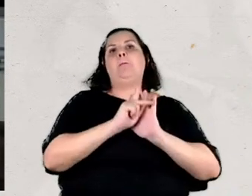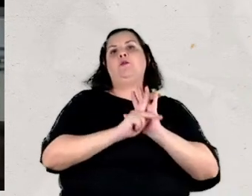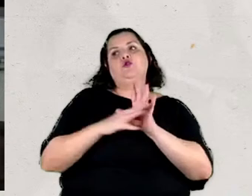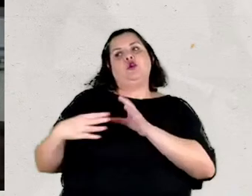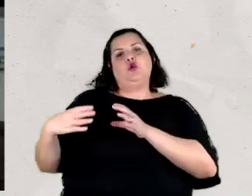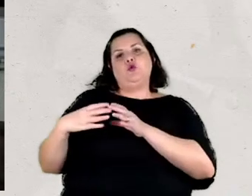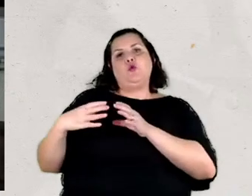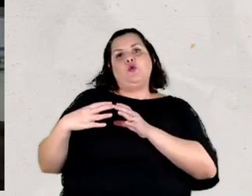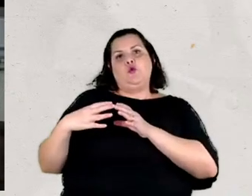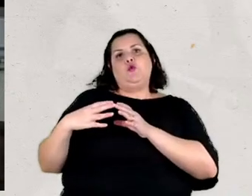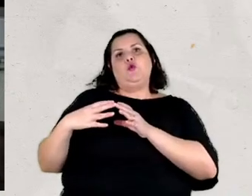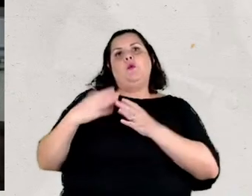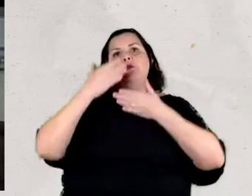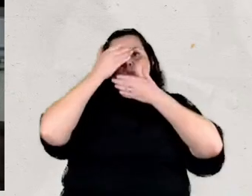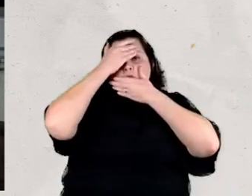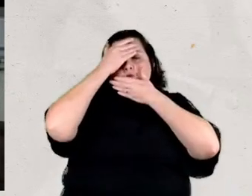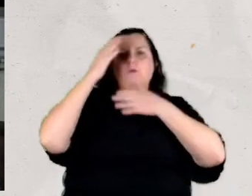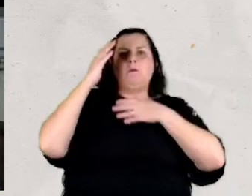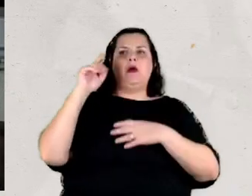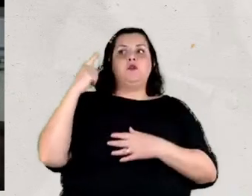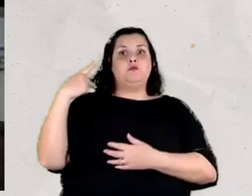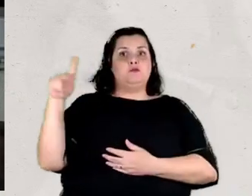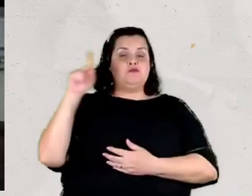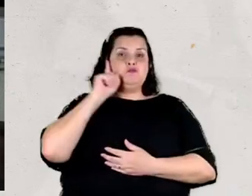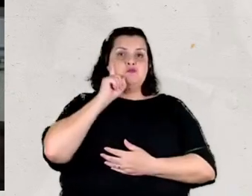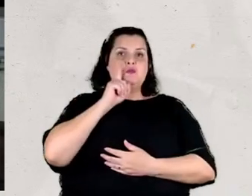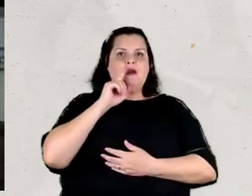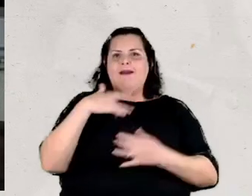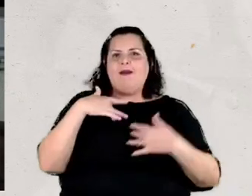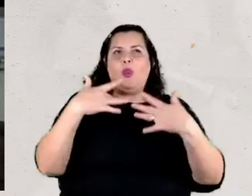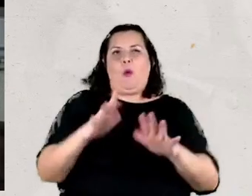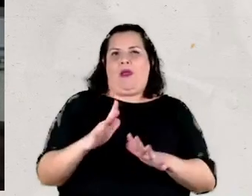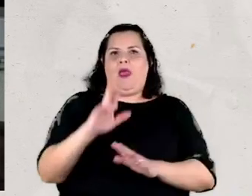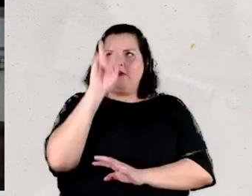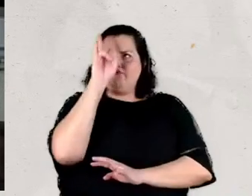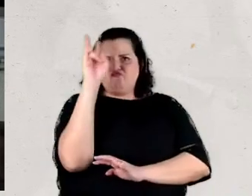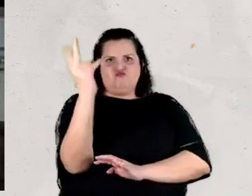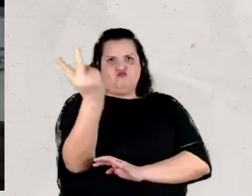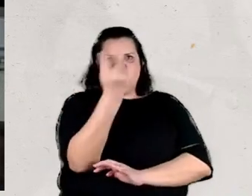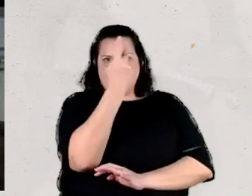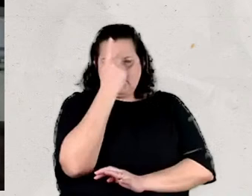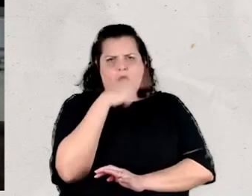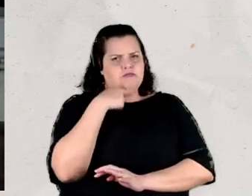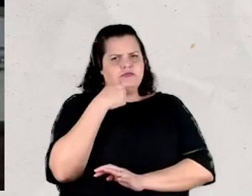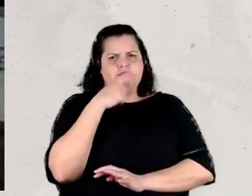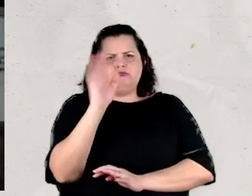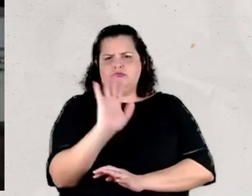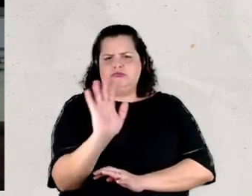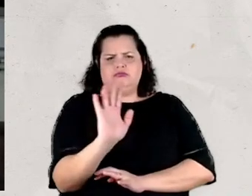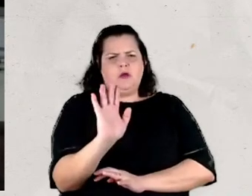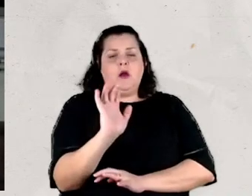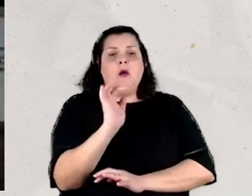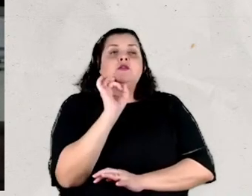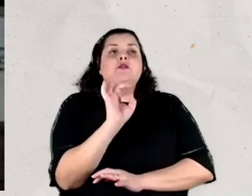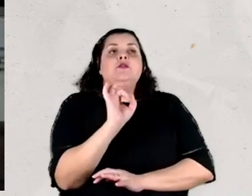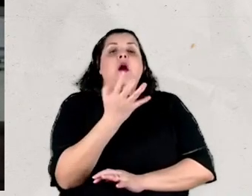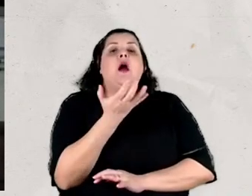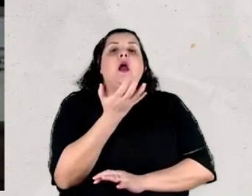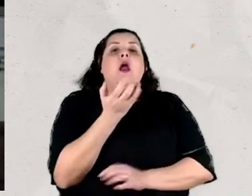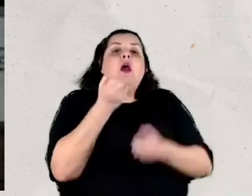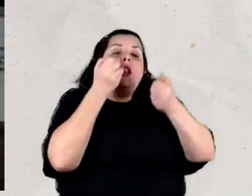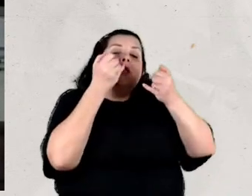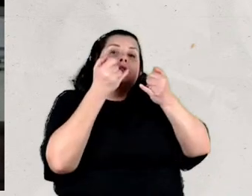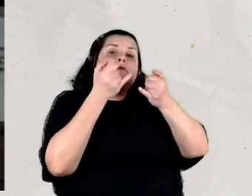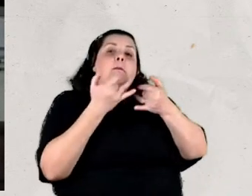narrative. It's to explain how Jews understand themselves. That's all. And that's